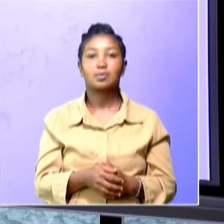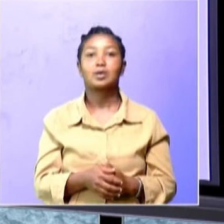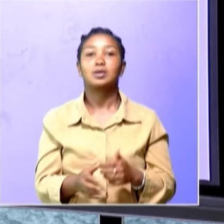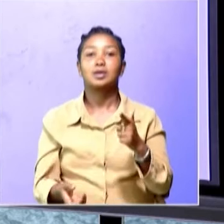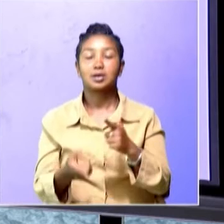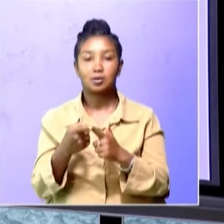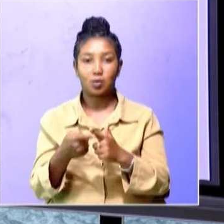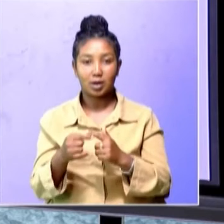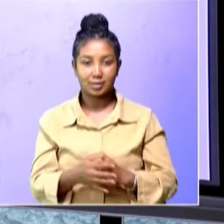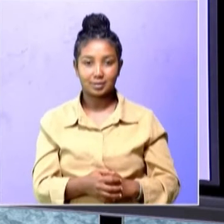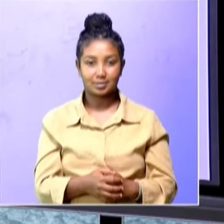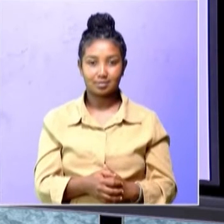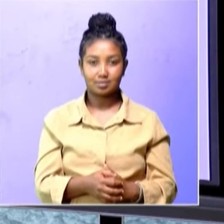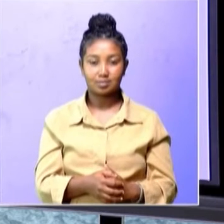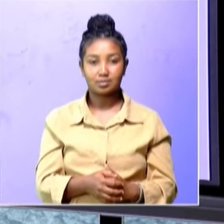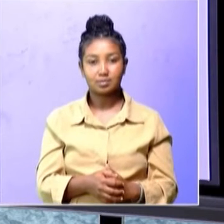And the second one,